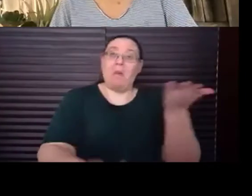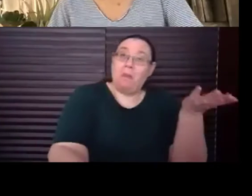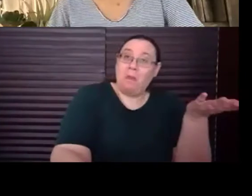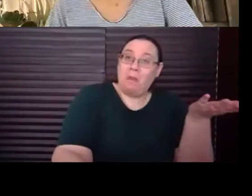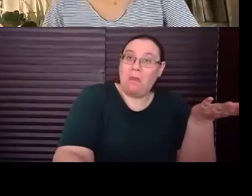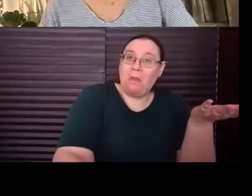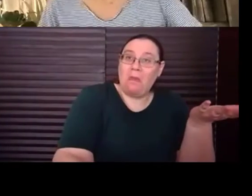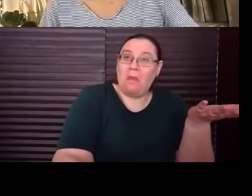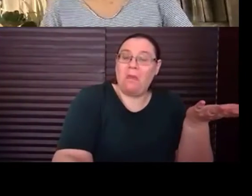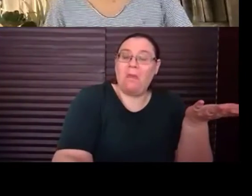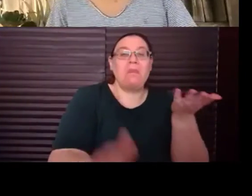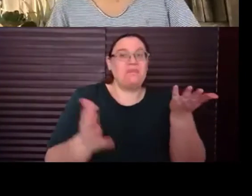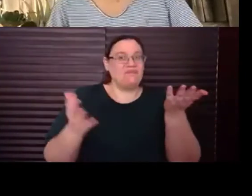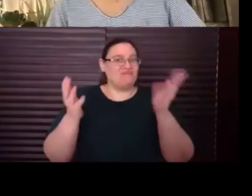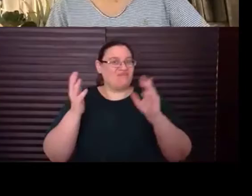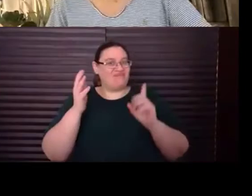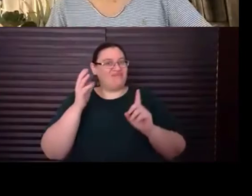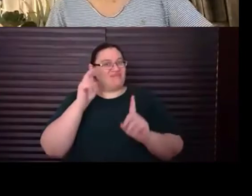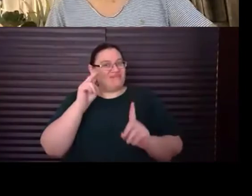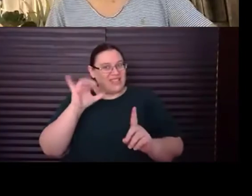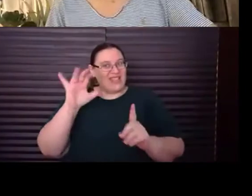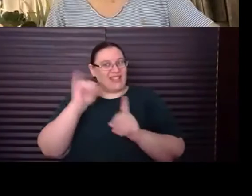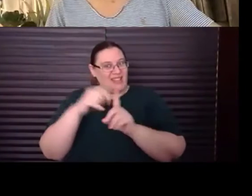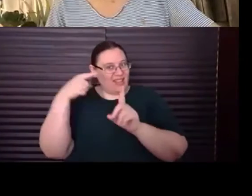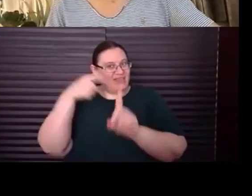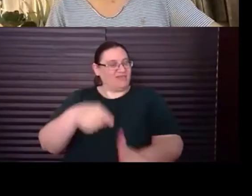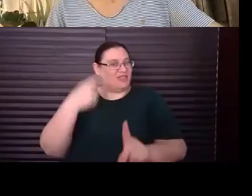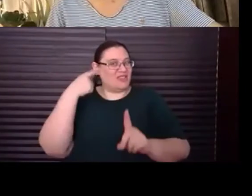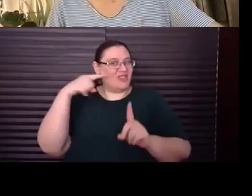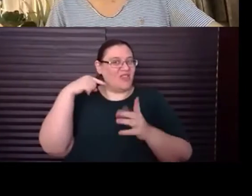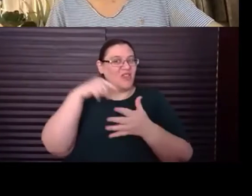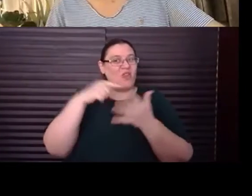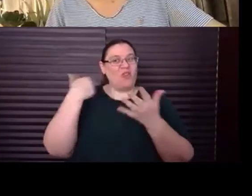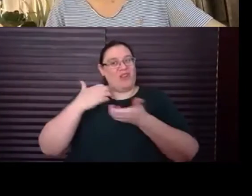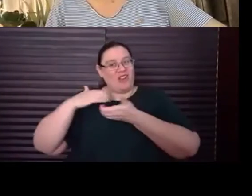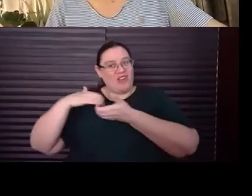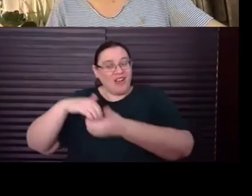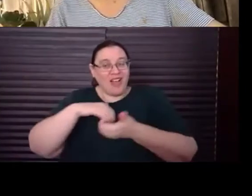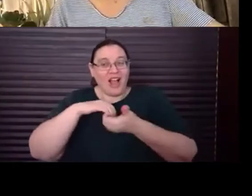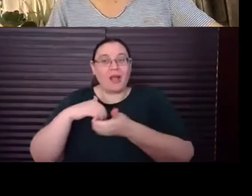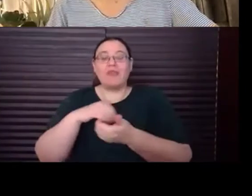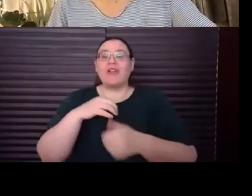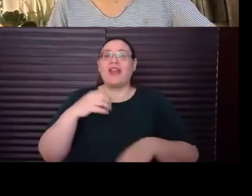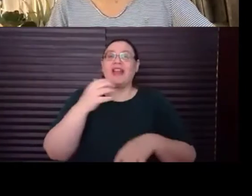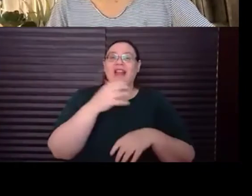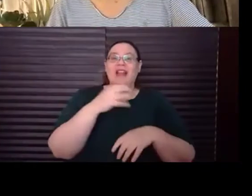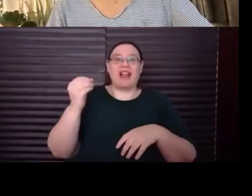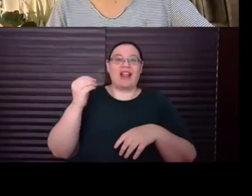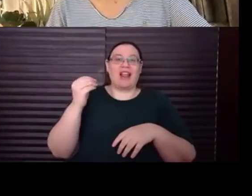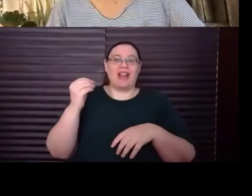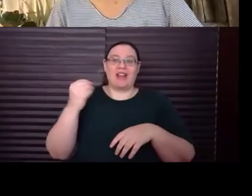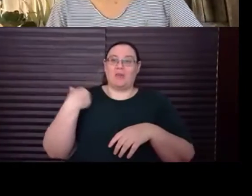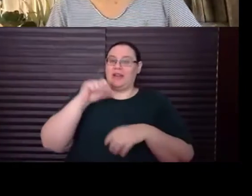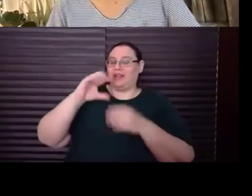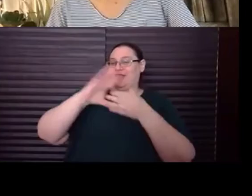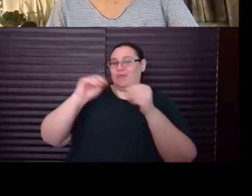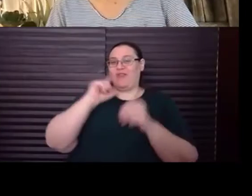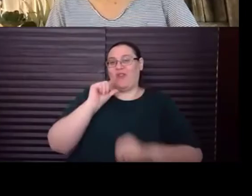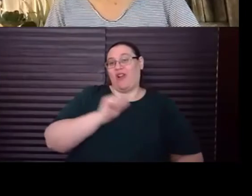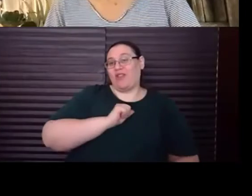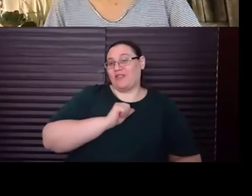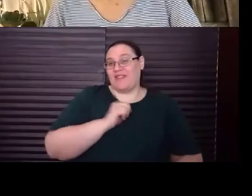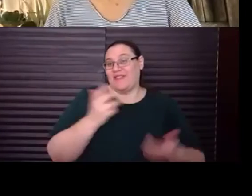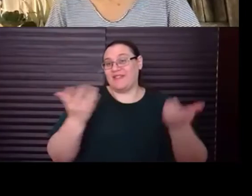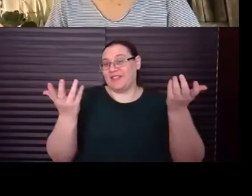Yeah. Hey, that's what this is all about here. We're collaborating, and we all need to speak up for ourselves to